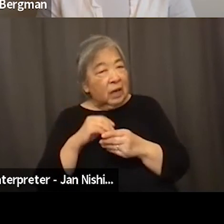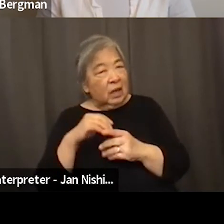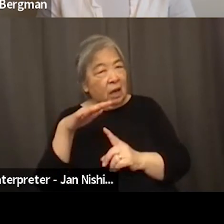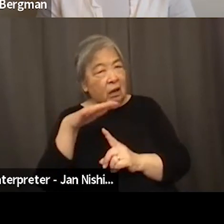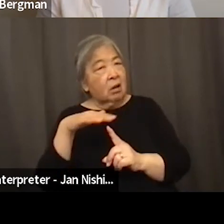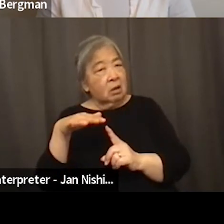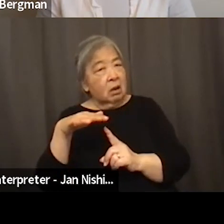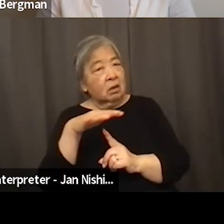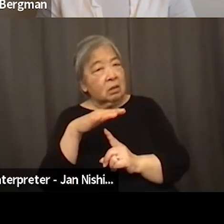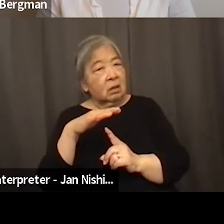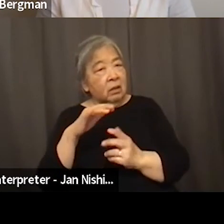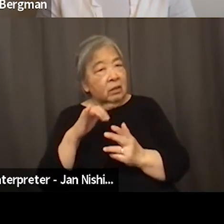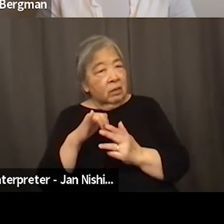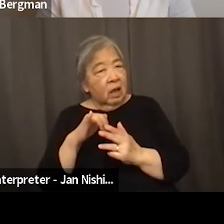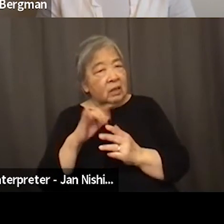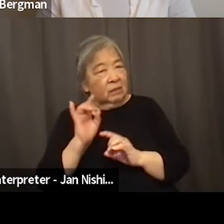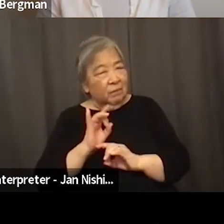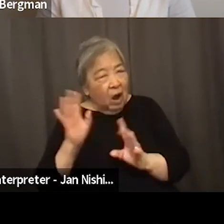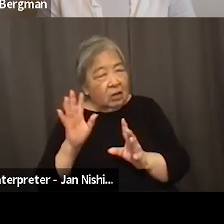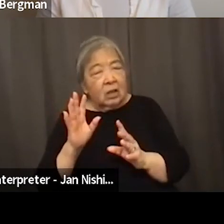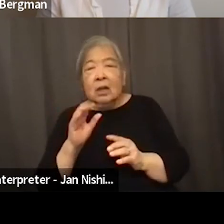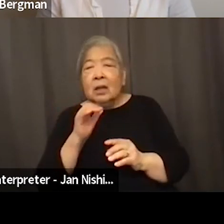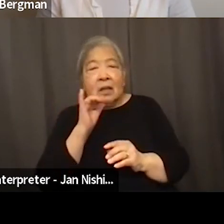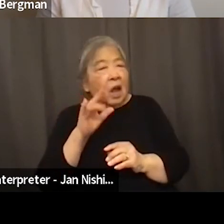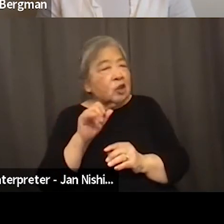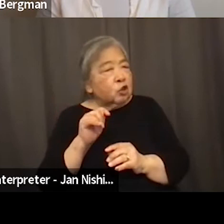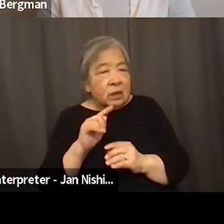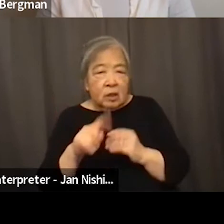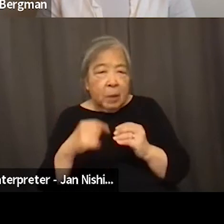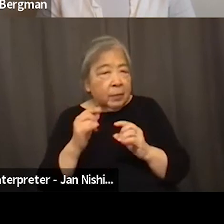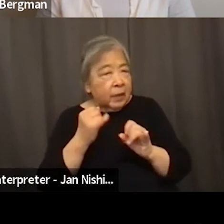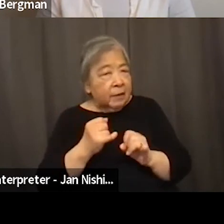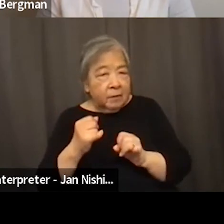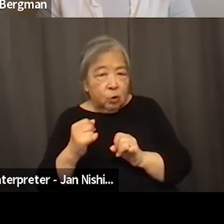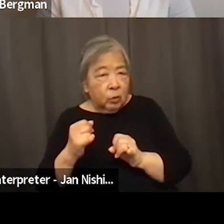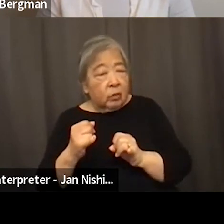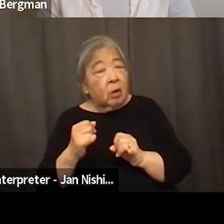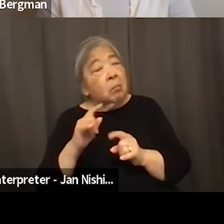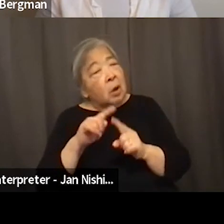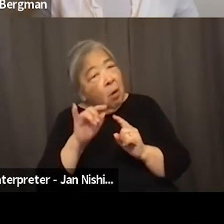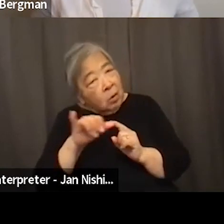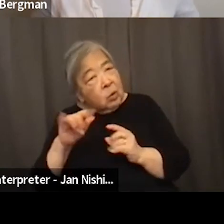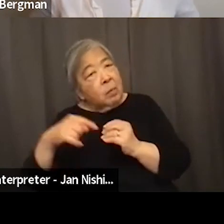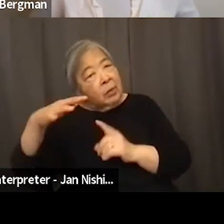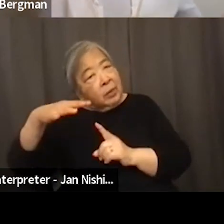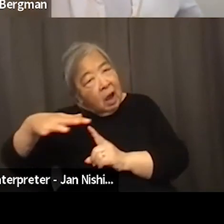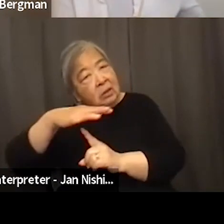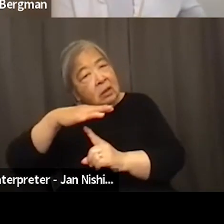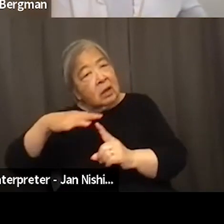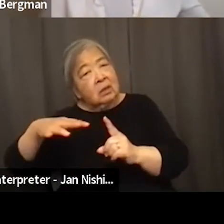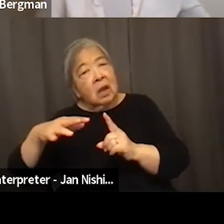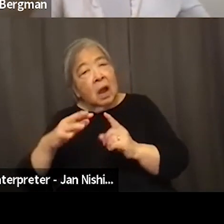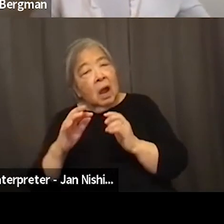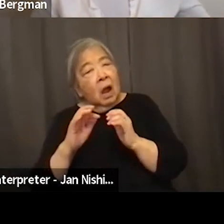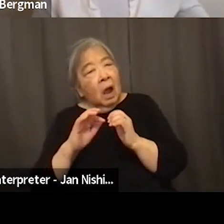course, that is deeply violent, and it's not only about the individuals, but also about the context, is the ways